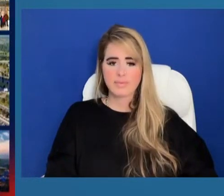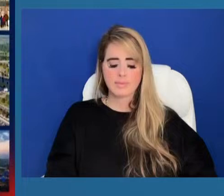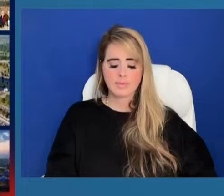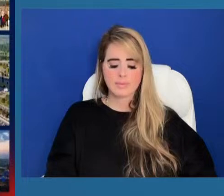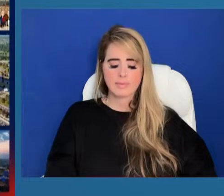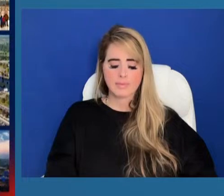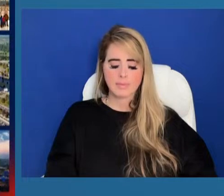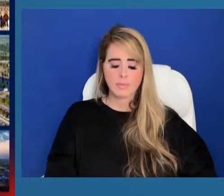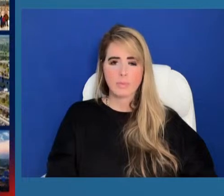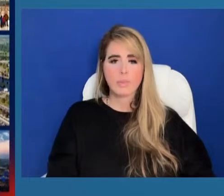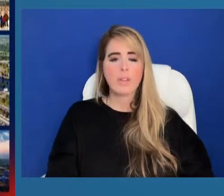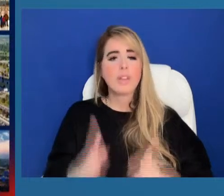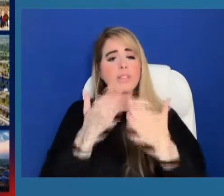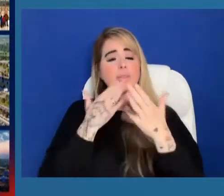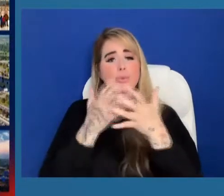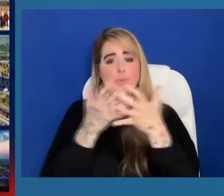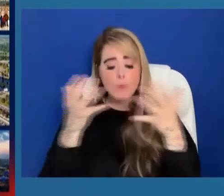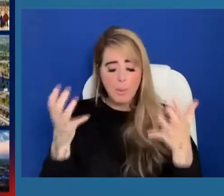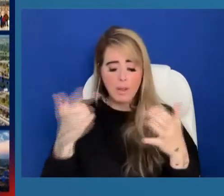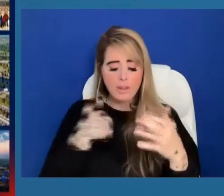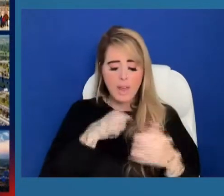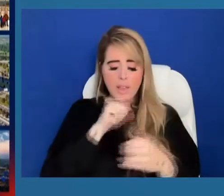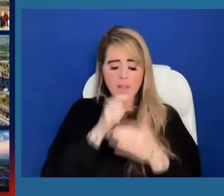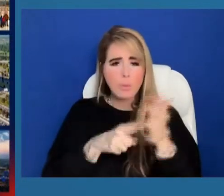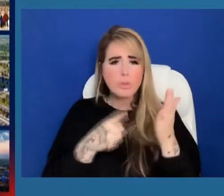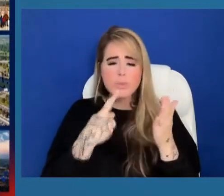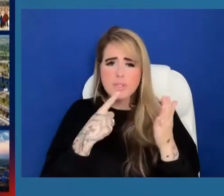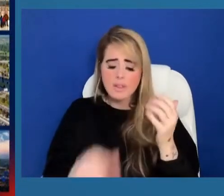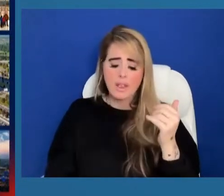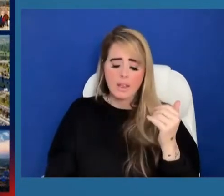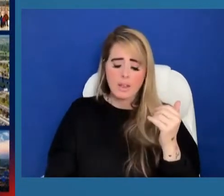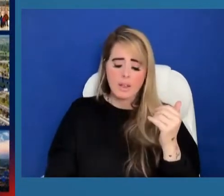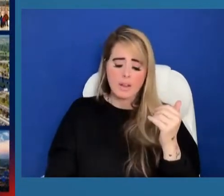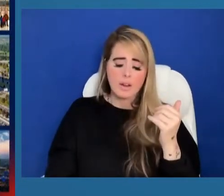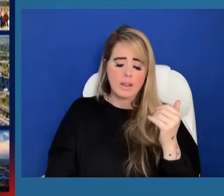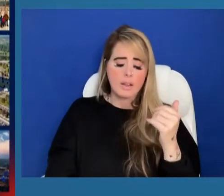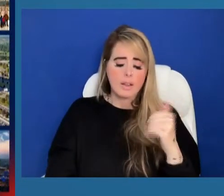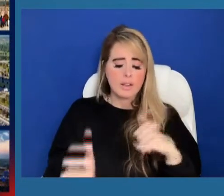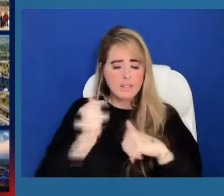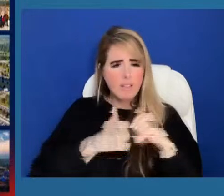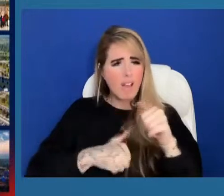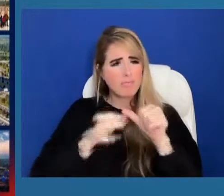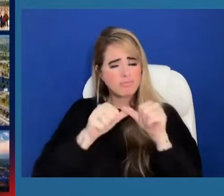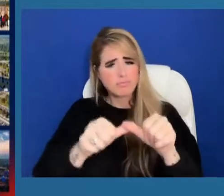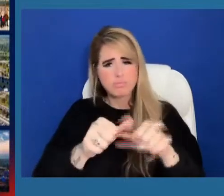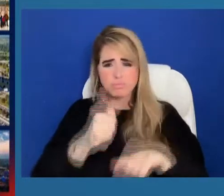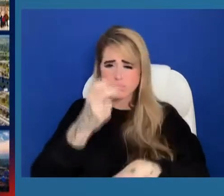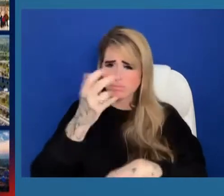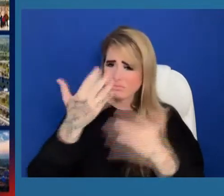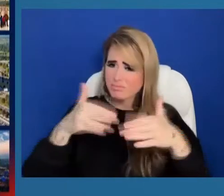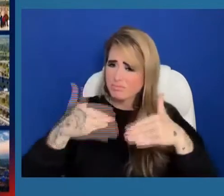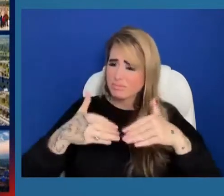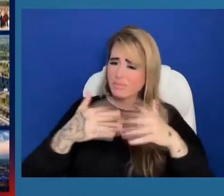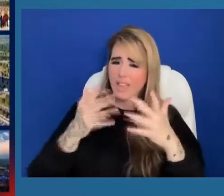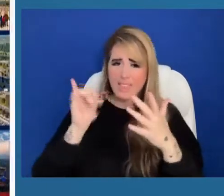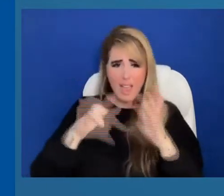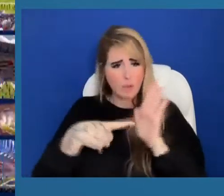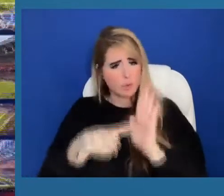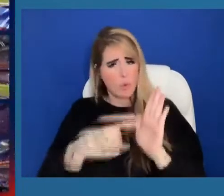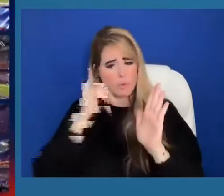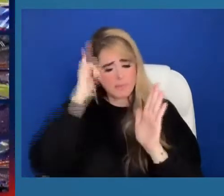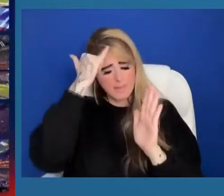Thank you so much, Governor Hochul. I love what you said about tough and resilient, that Buffalo is tough and resilient. I think it reflects all